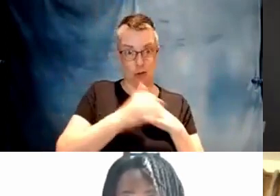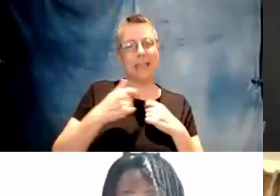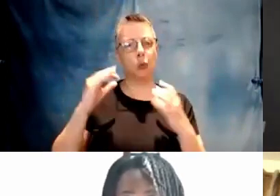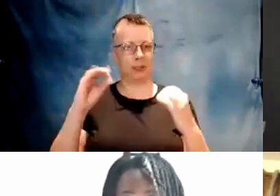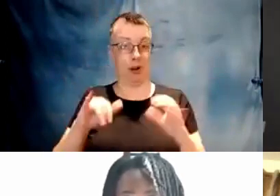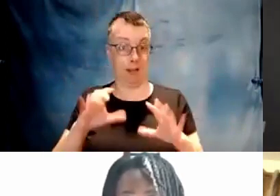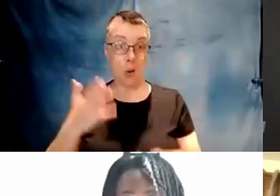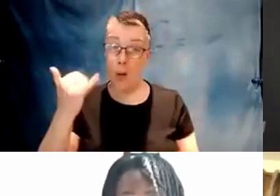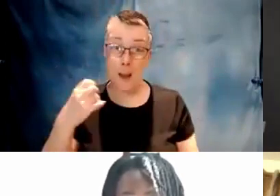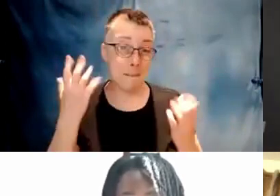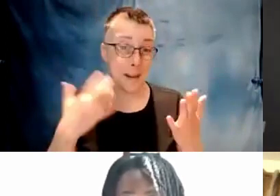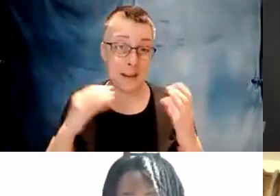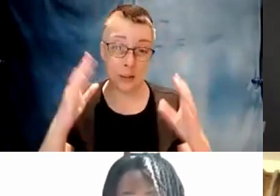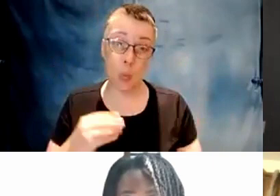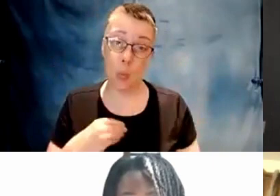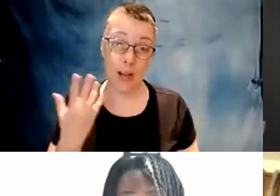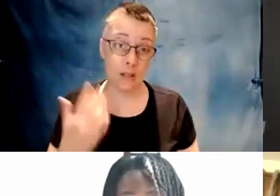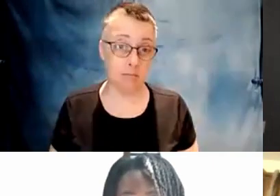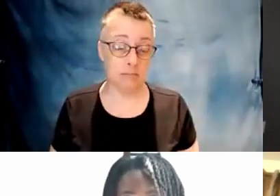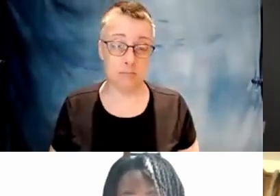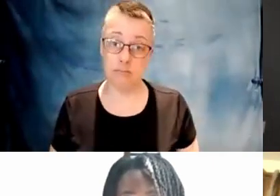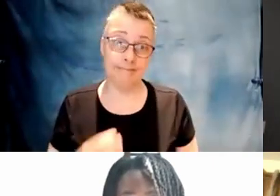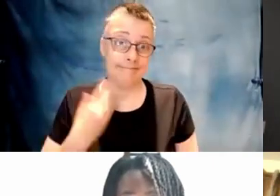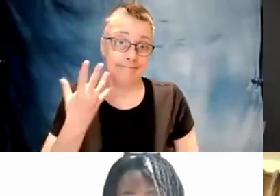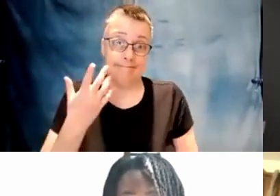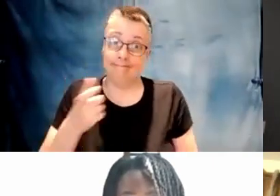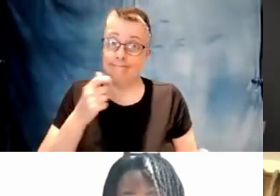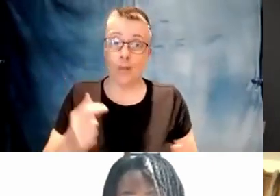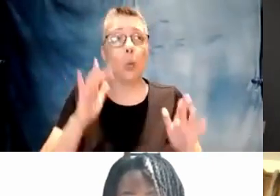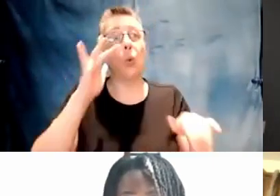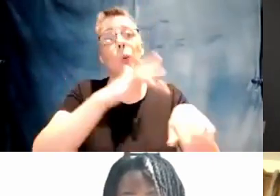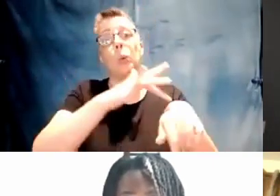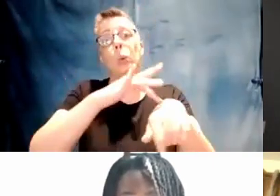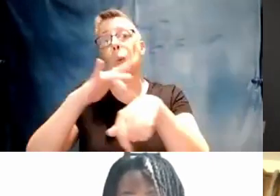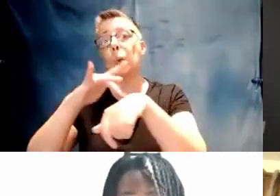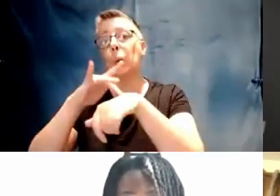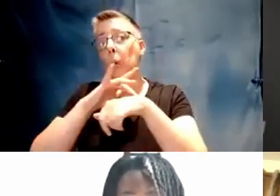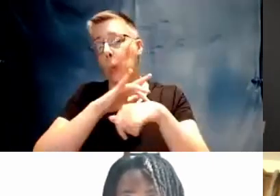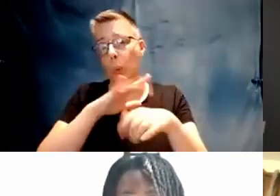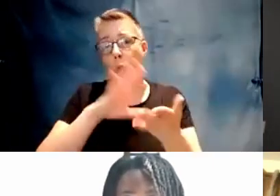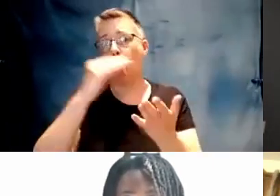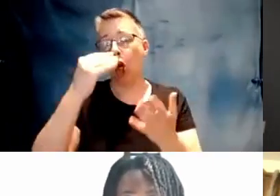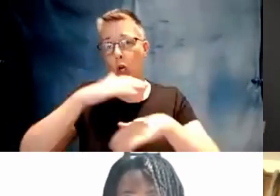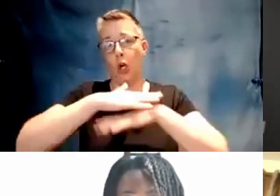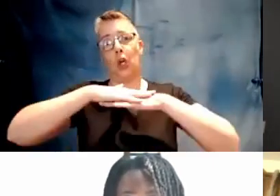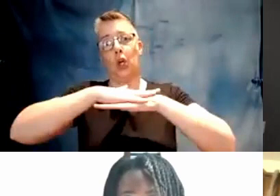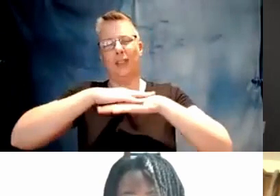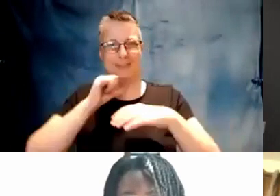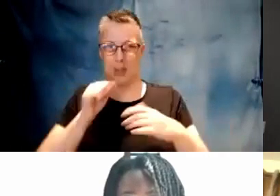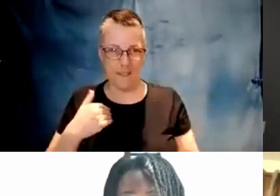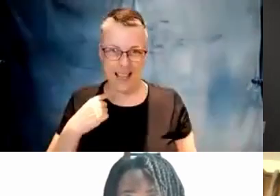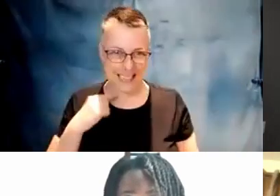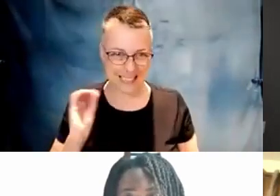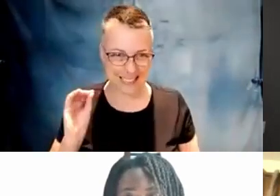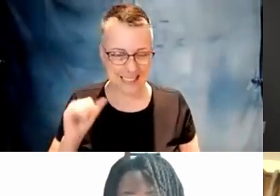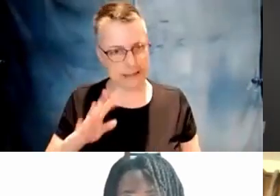were white like teachers, educators who visited the country, lived in the country, learned the country, and don't even have the accent of somebody